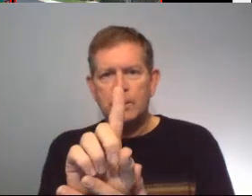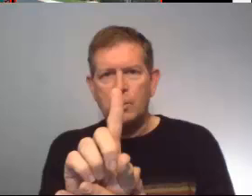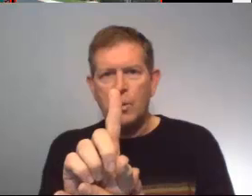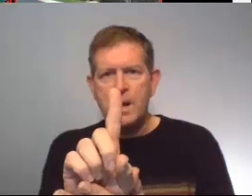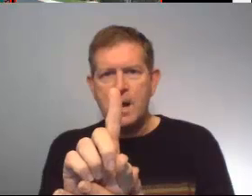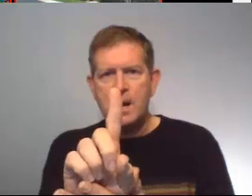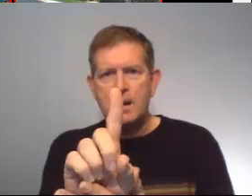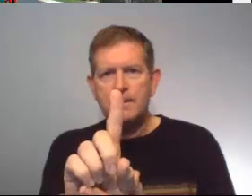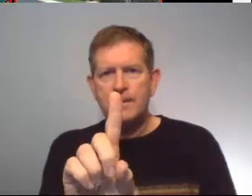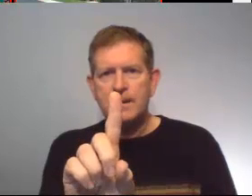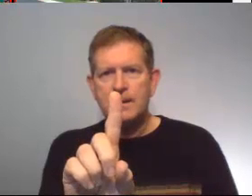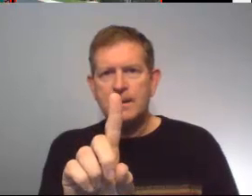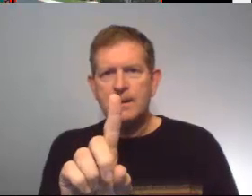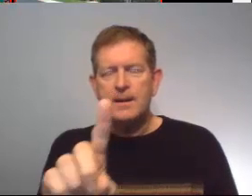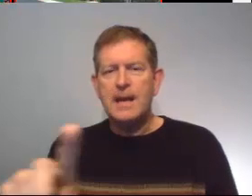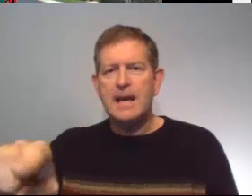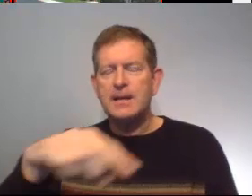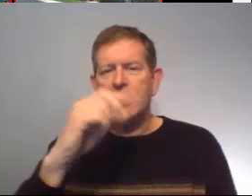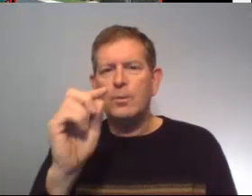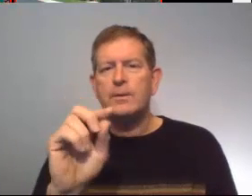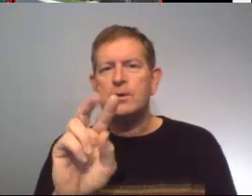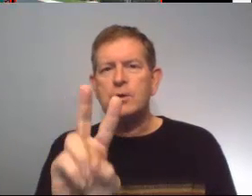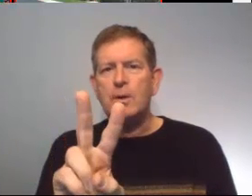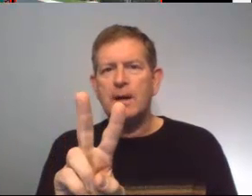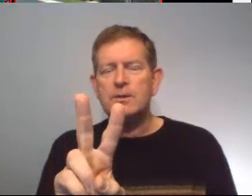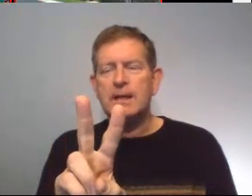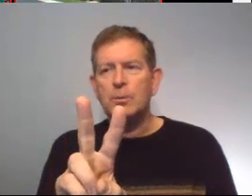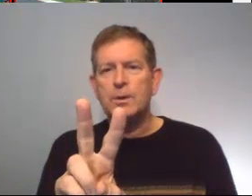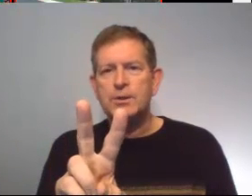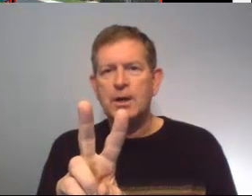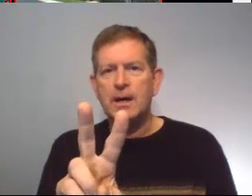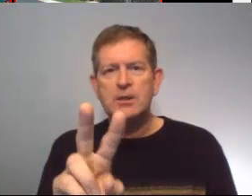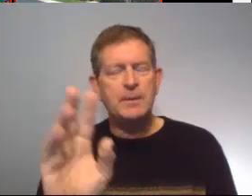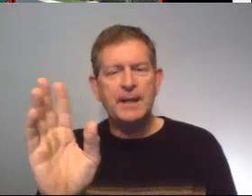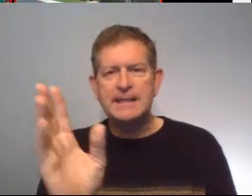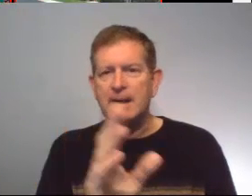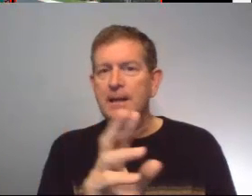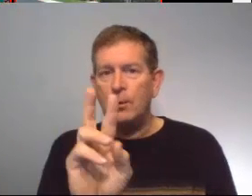because there's only 1 R. And when there are 2 R's, like in the word